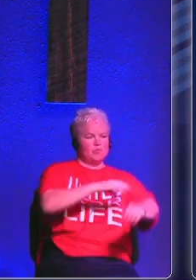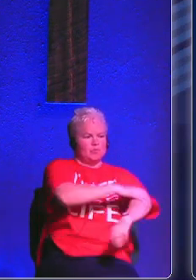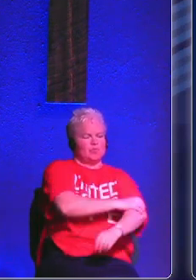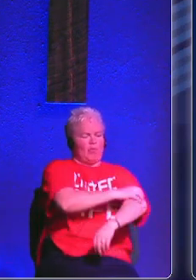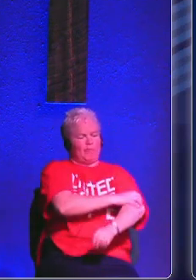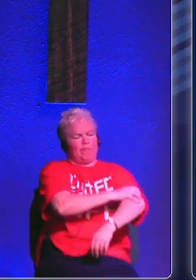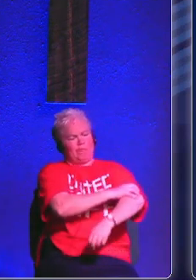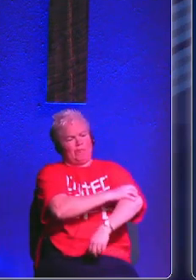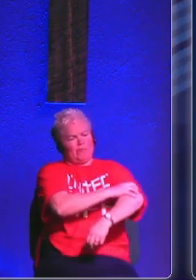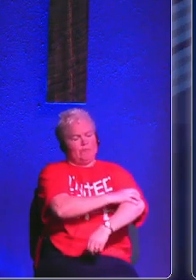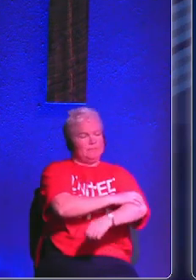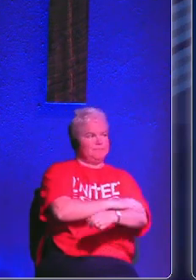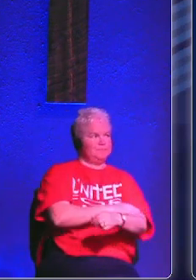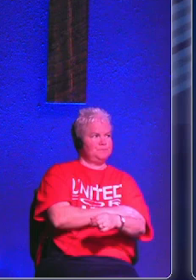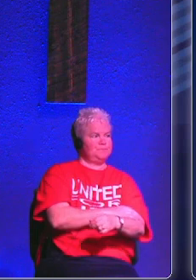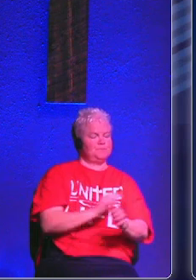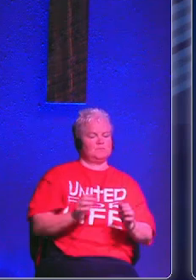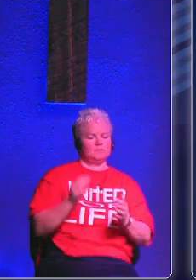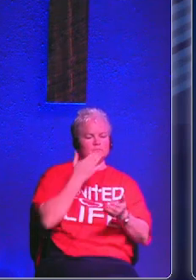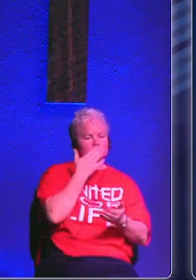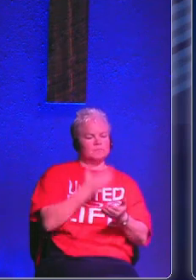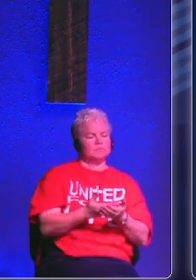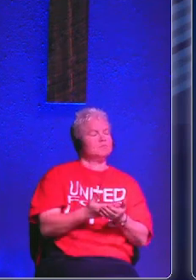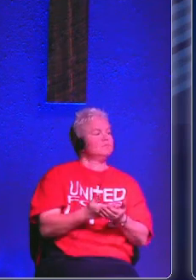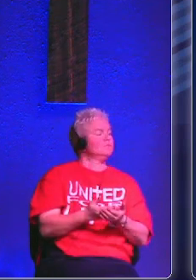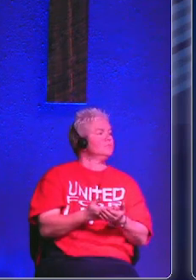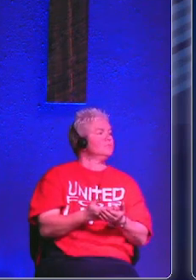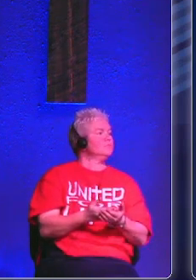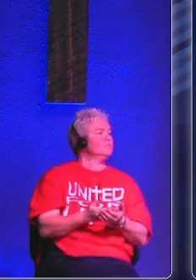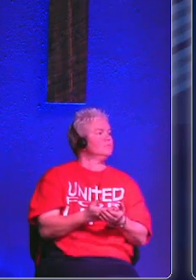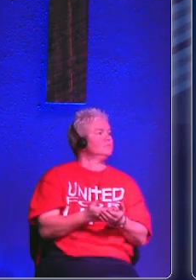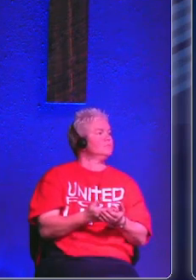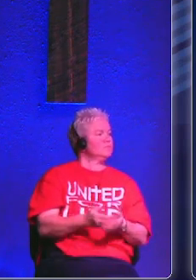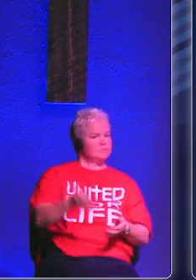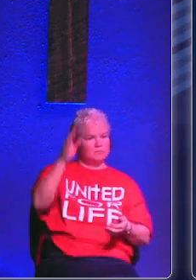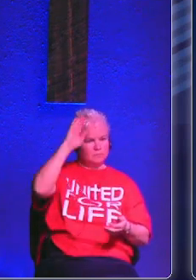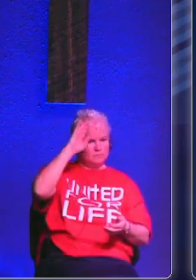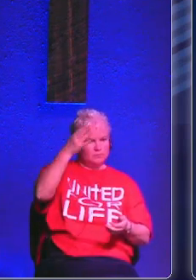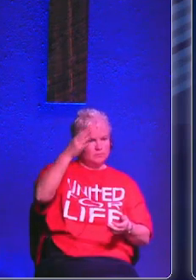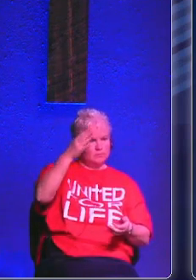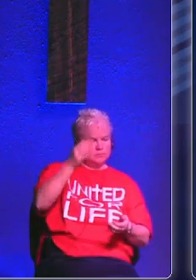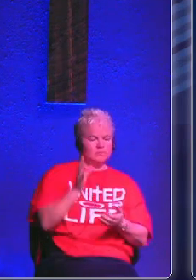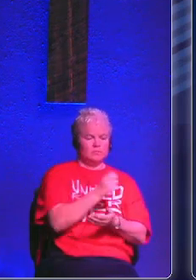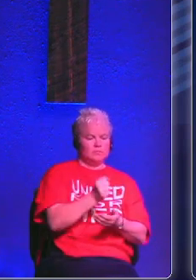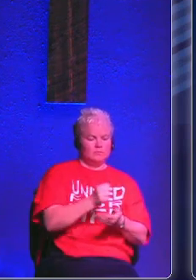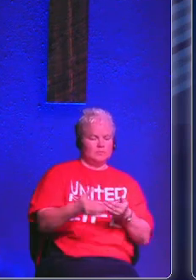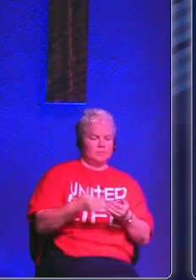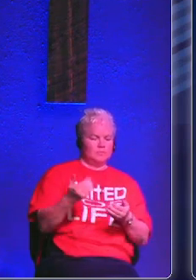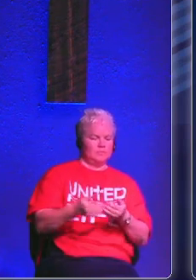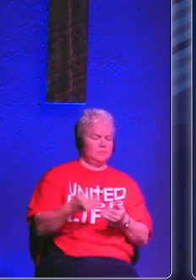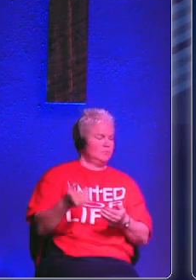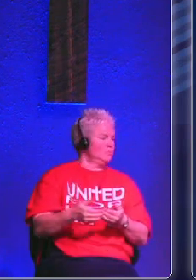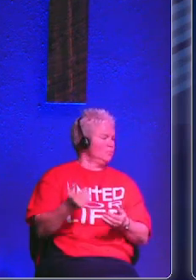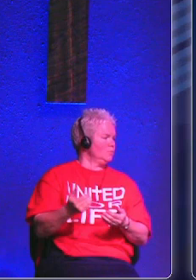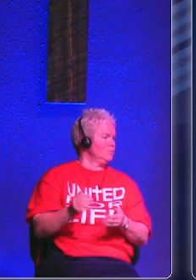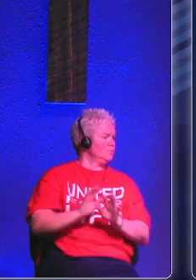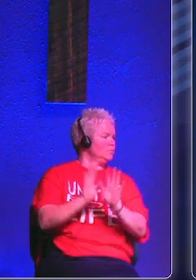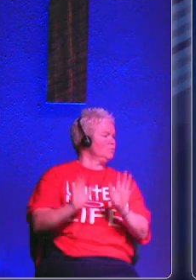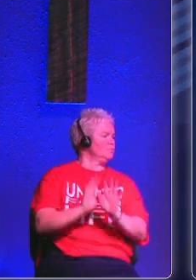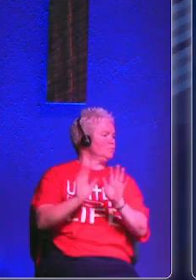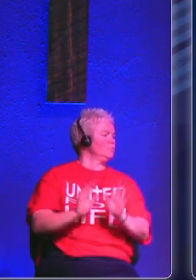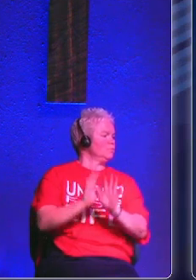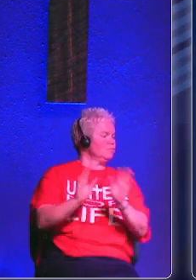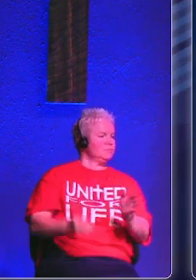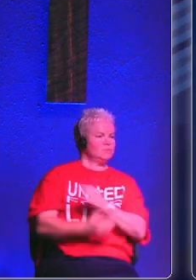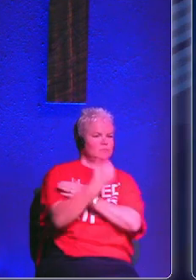we've been doing this good stuff. I thought, hey, how about we just take it easy this Sunday